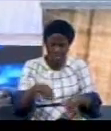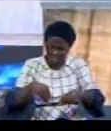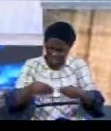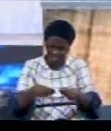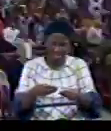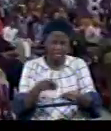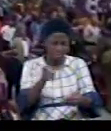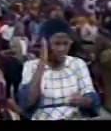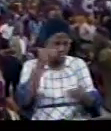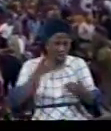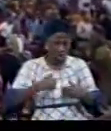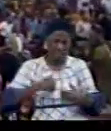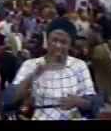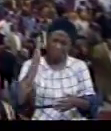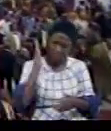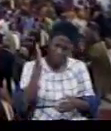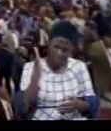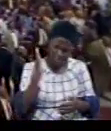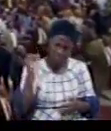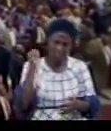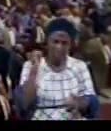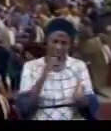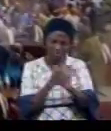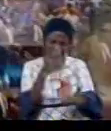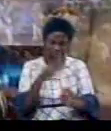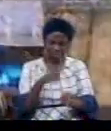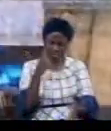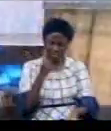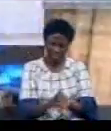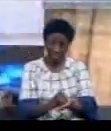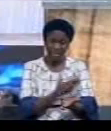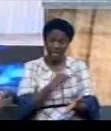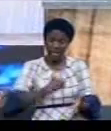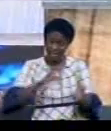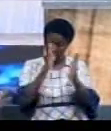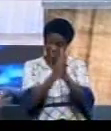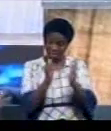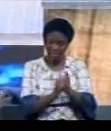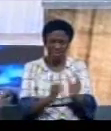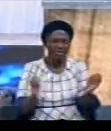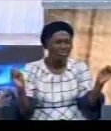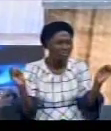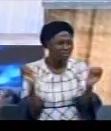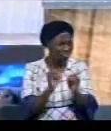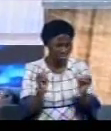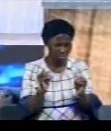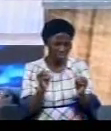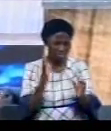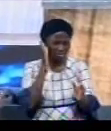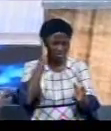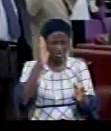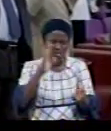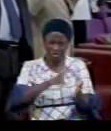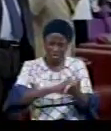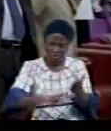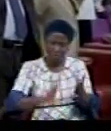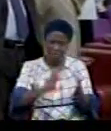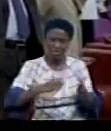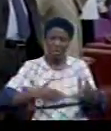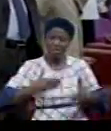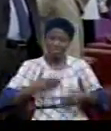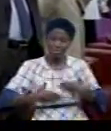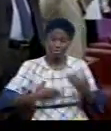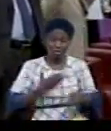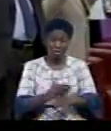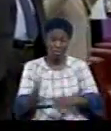testimony. And I pray that nothing will take your joy away.